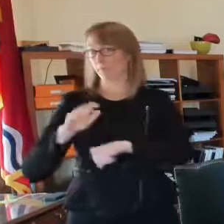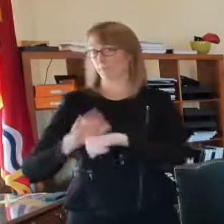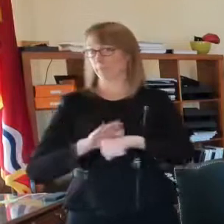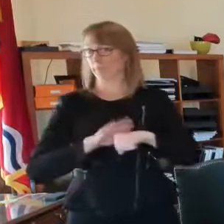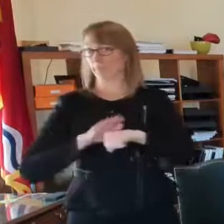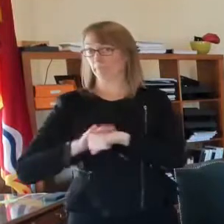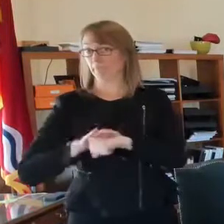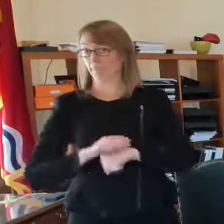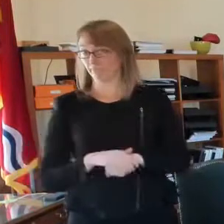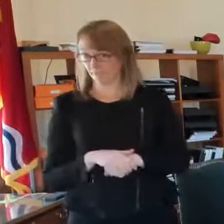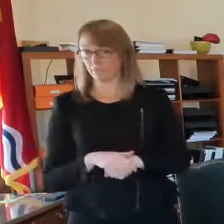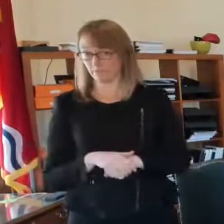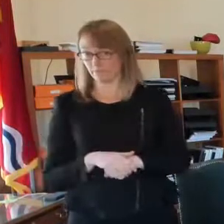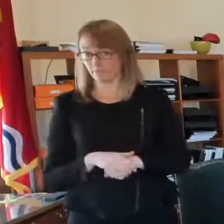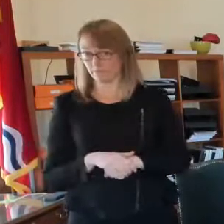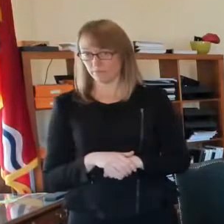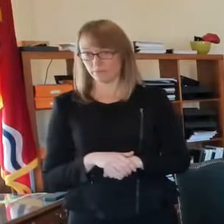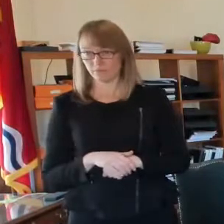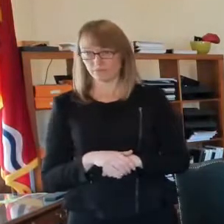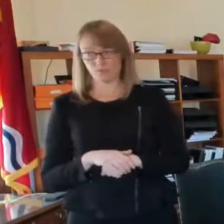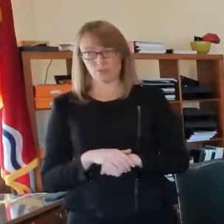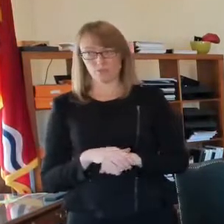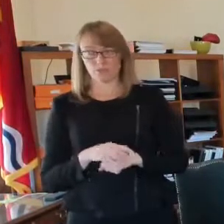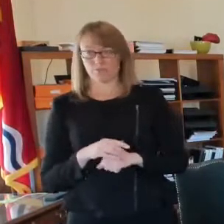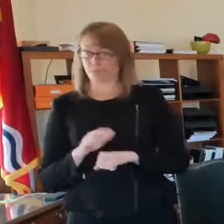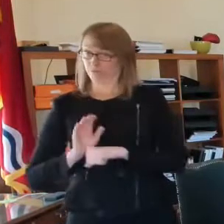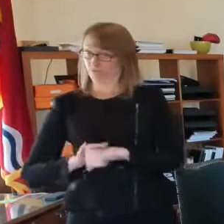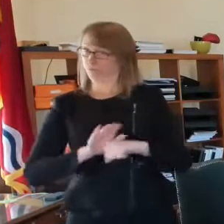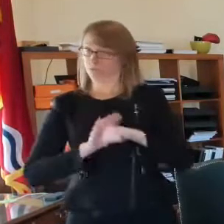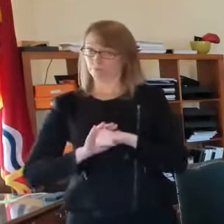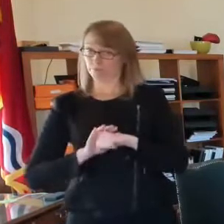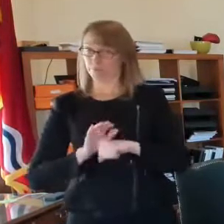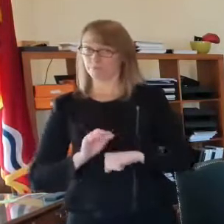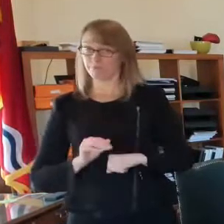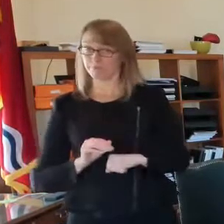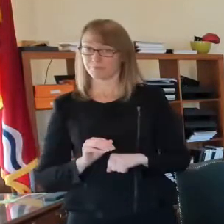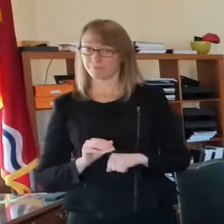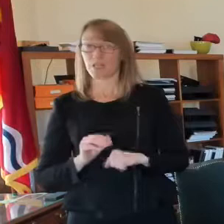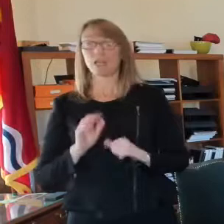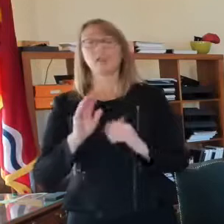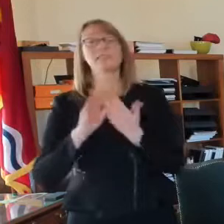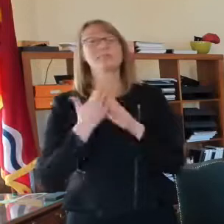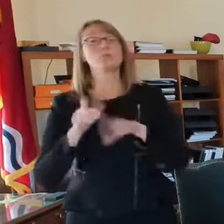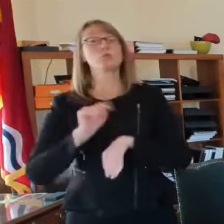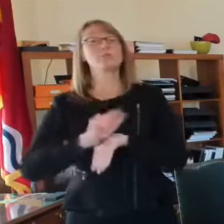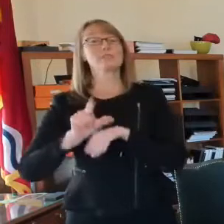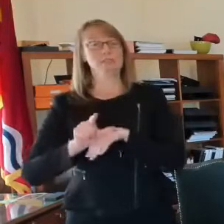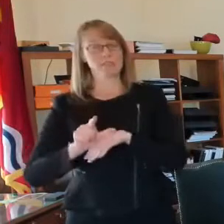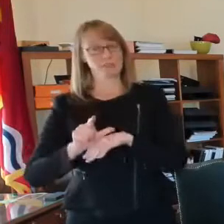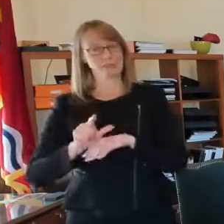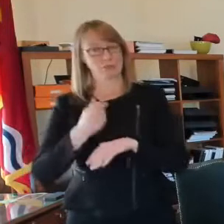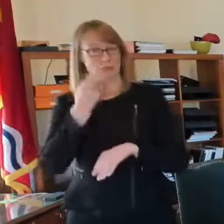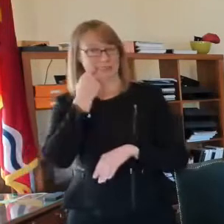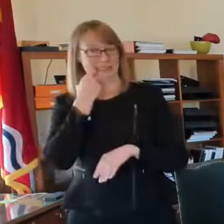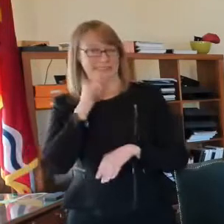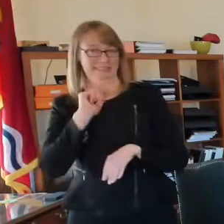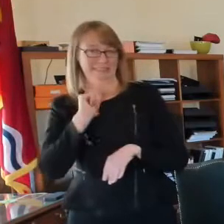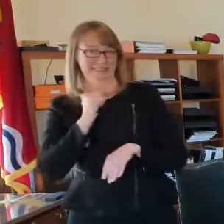out of an abundance of caution, I'll say, the city has just set up its temporary morgue